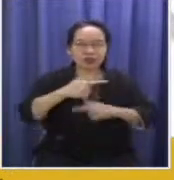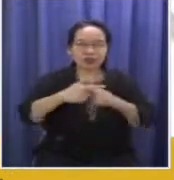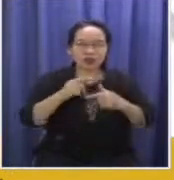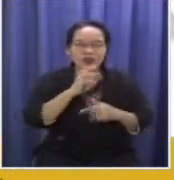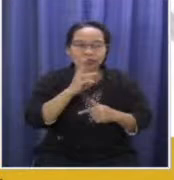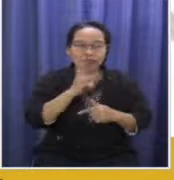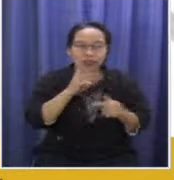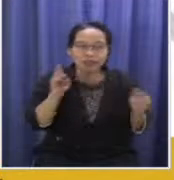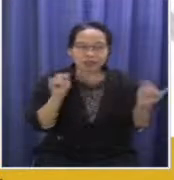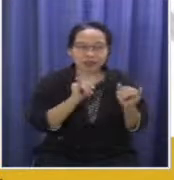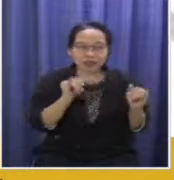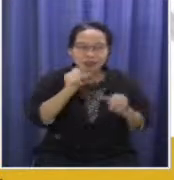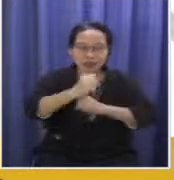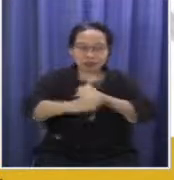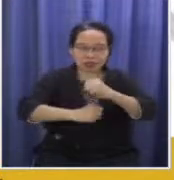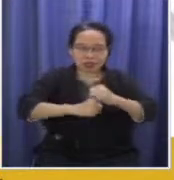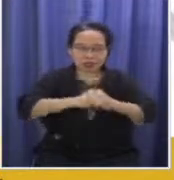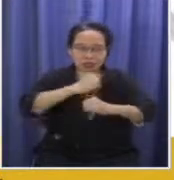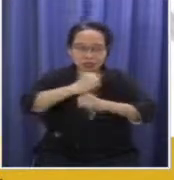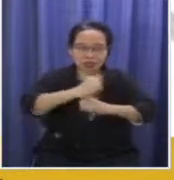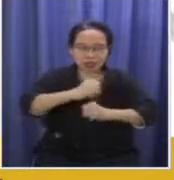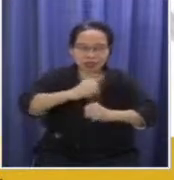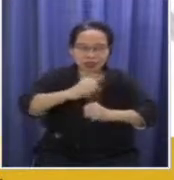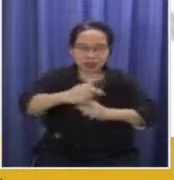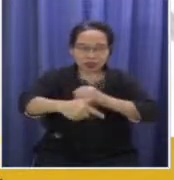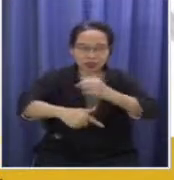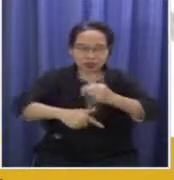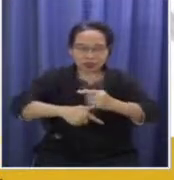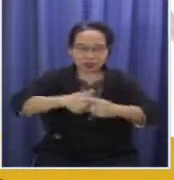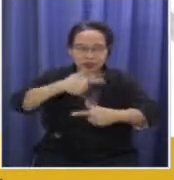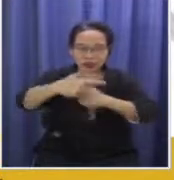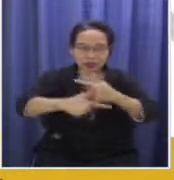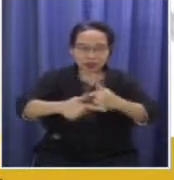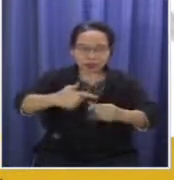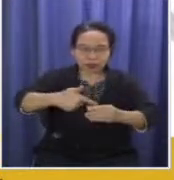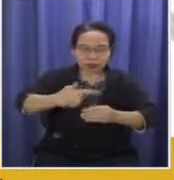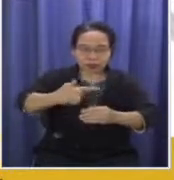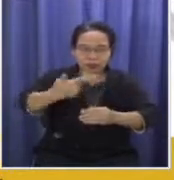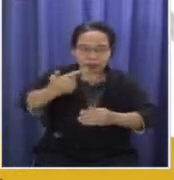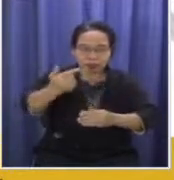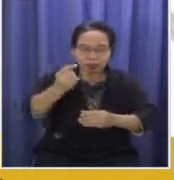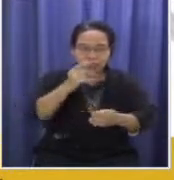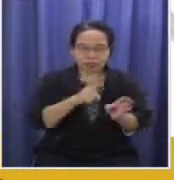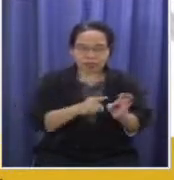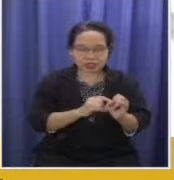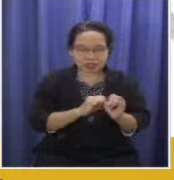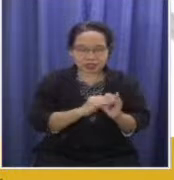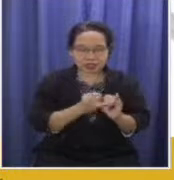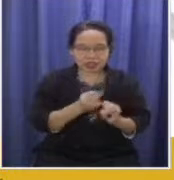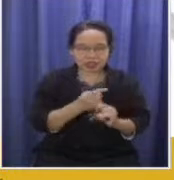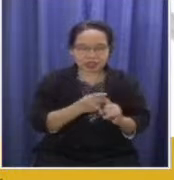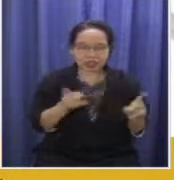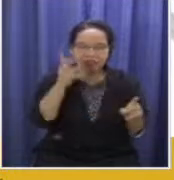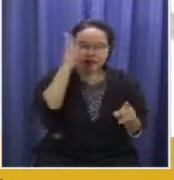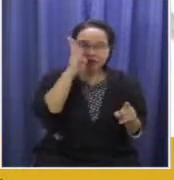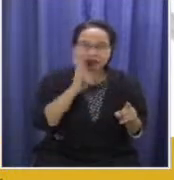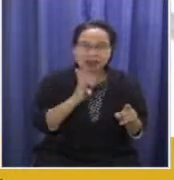waters, like Saturn, a globe of gas. Initially. But